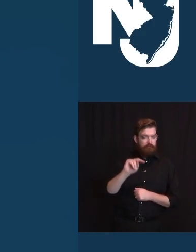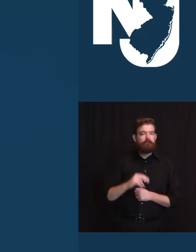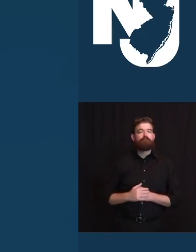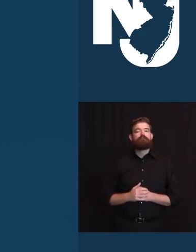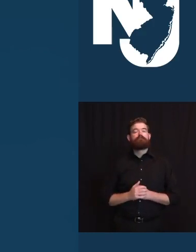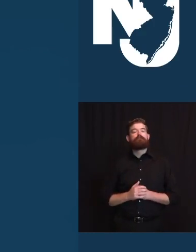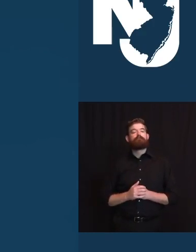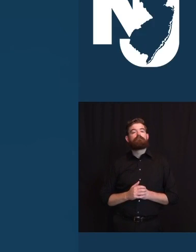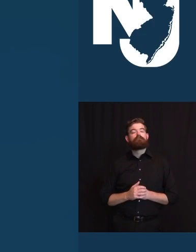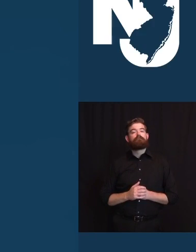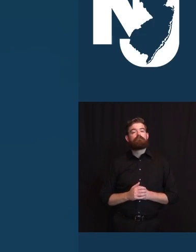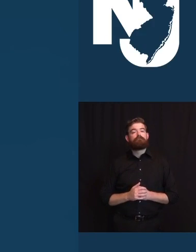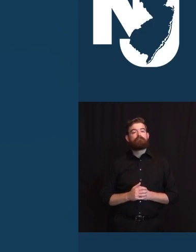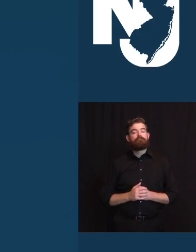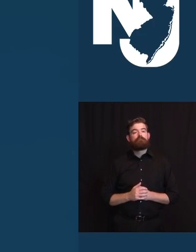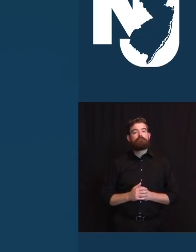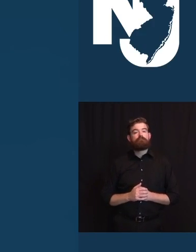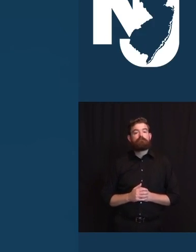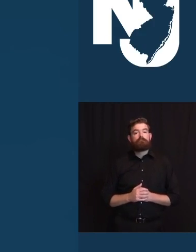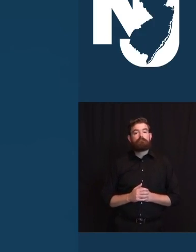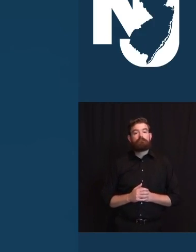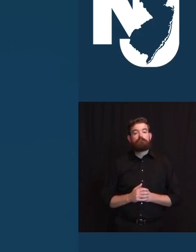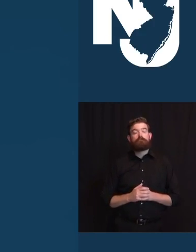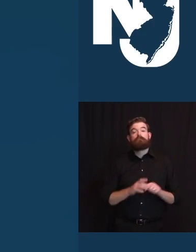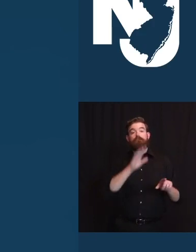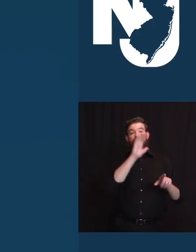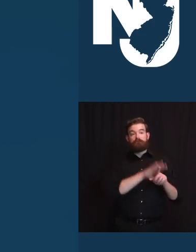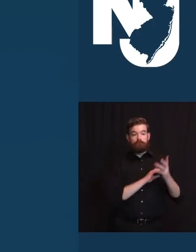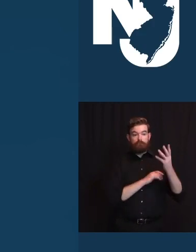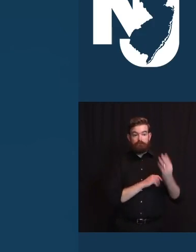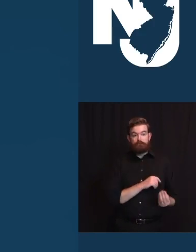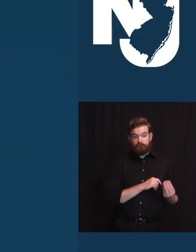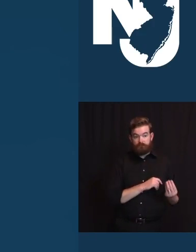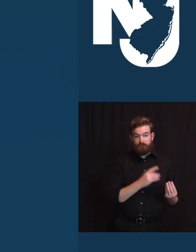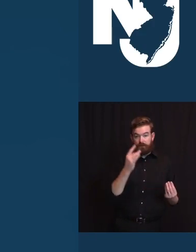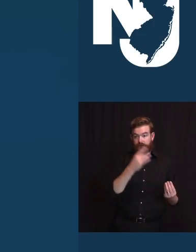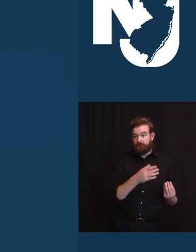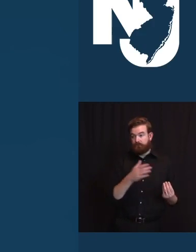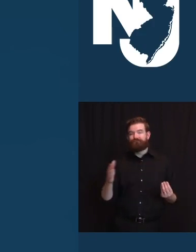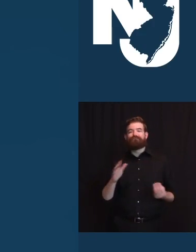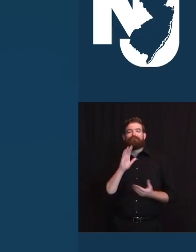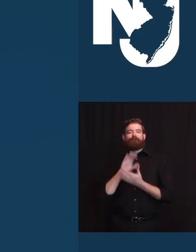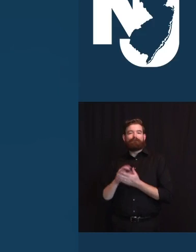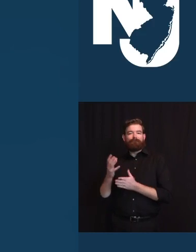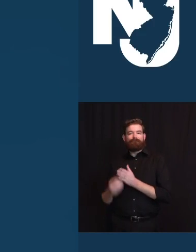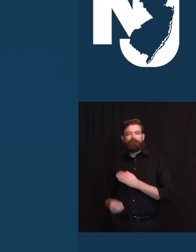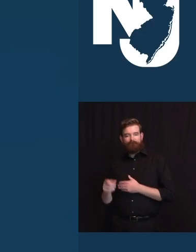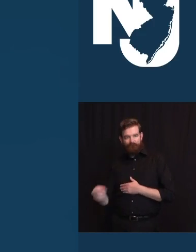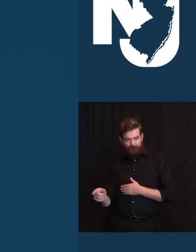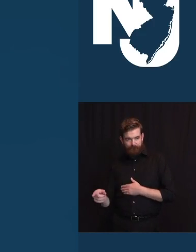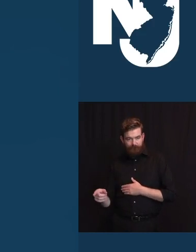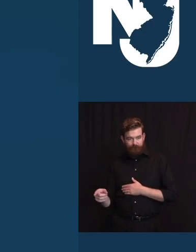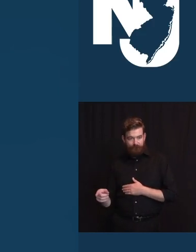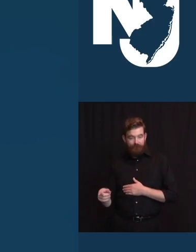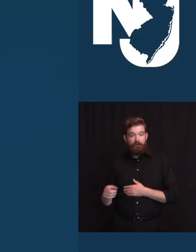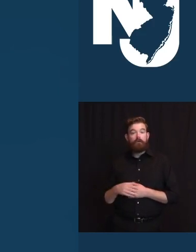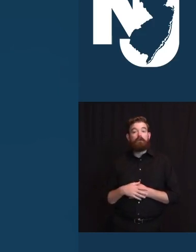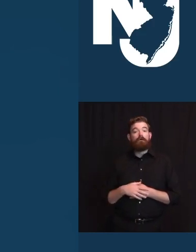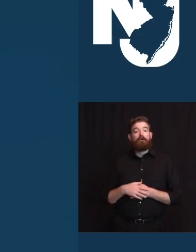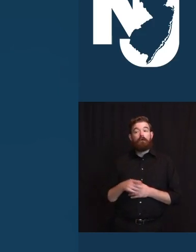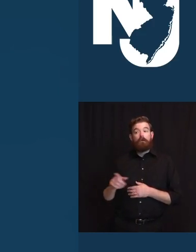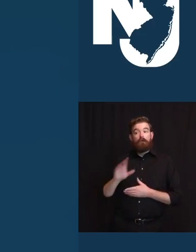8 days after we lost George. She was North Bergen born and raised, the youngest of 6. Corinne